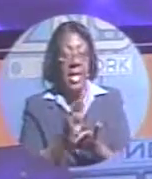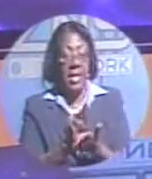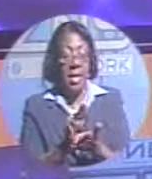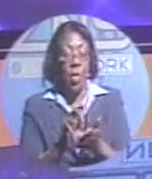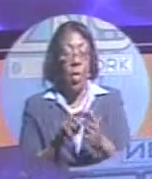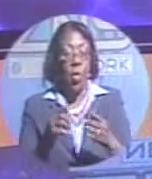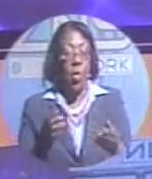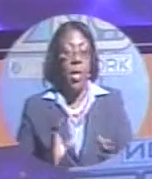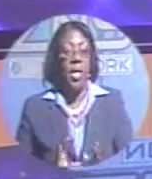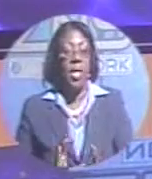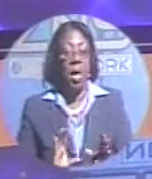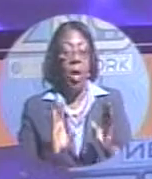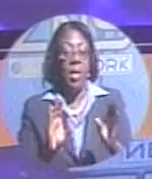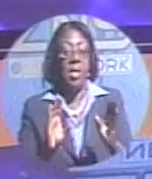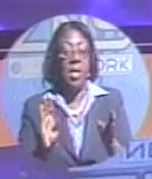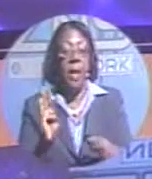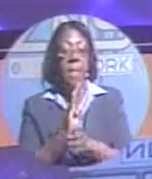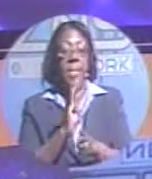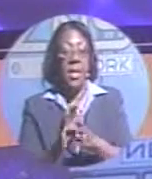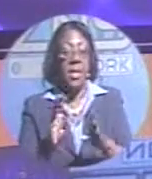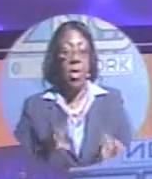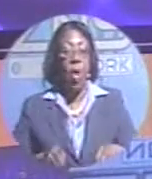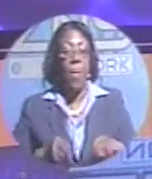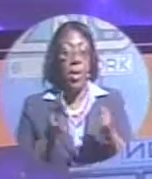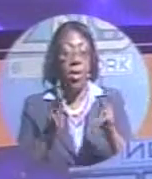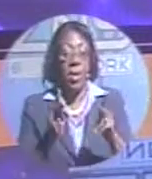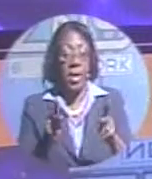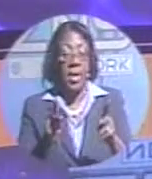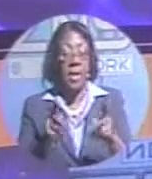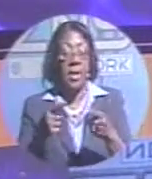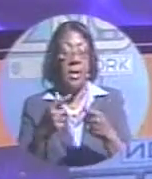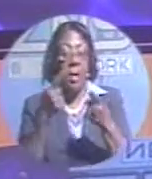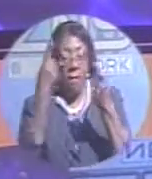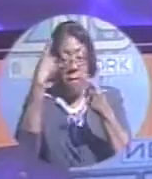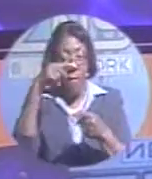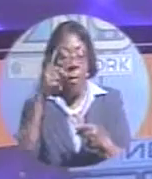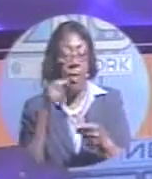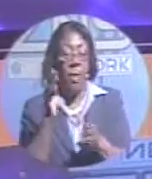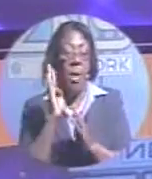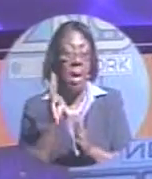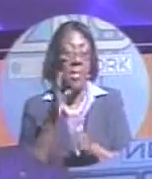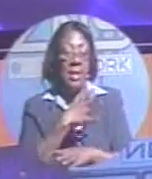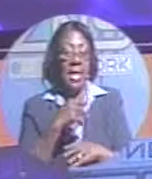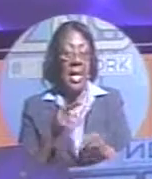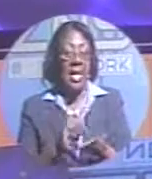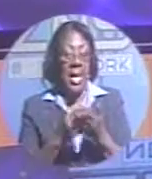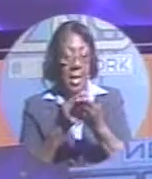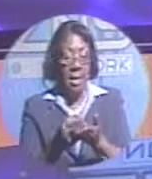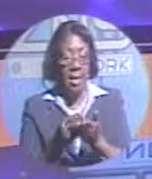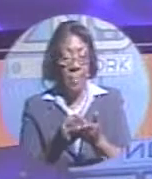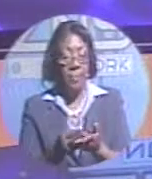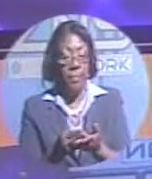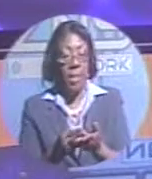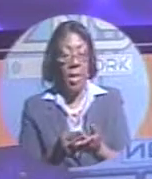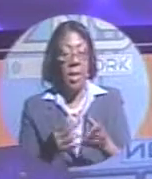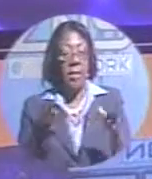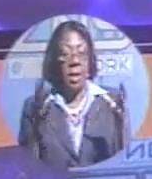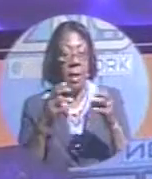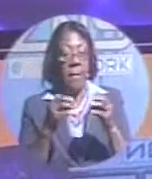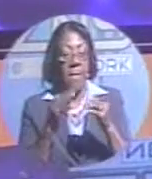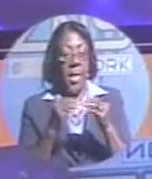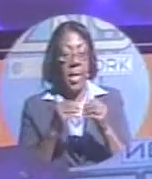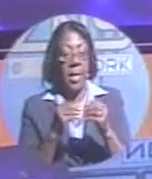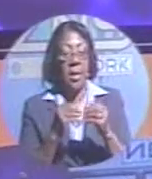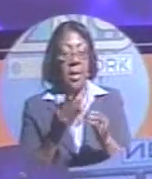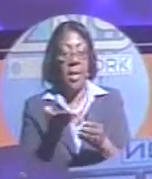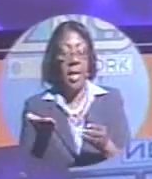The Bahamas Chamber of Commerce and Employers Confederation is leading the delegation, representing a cross-section of industry partners.